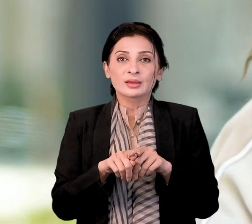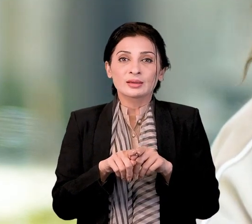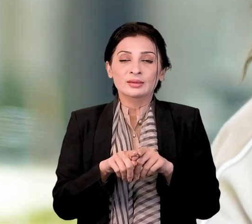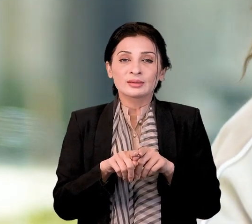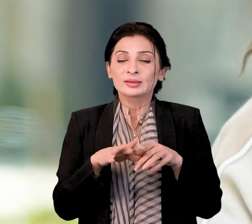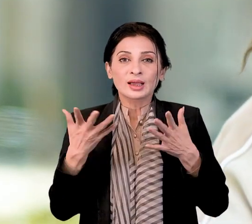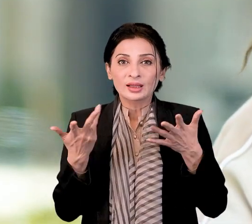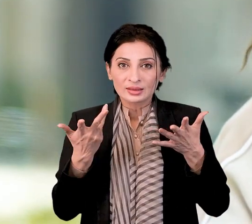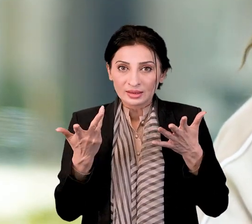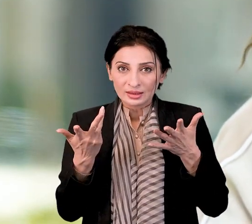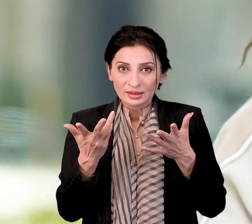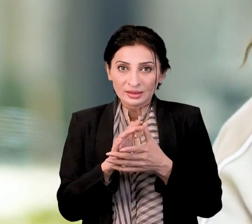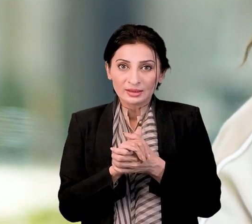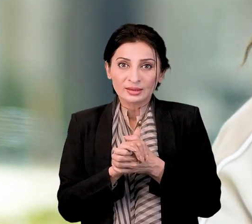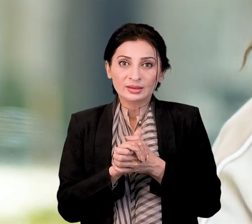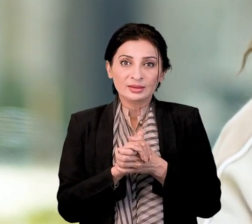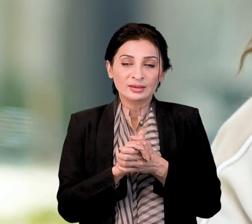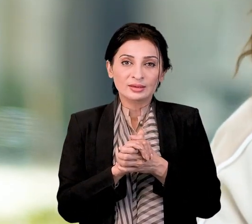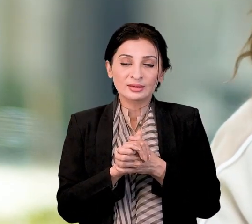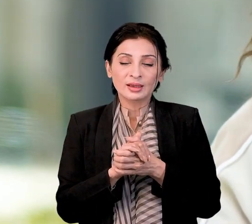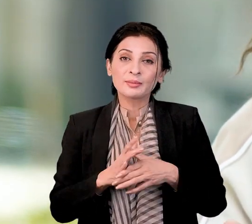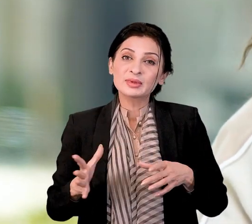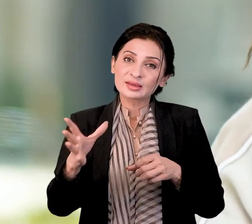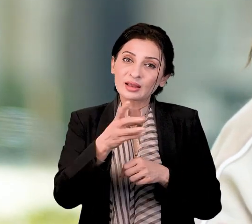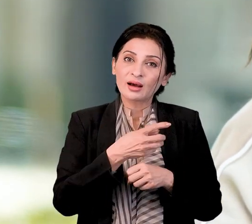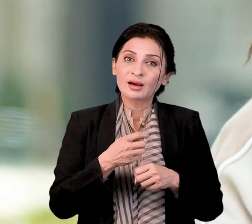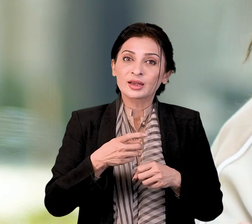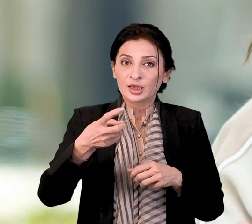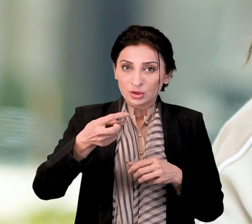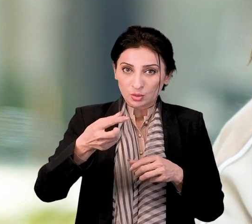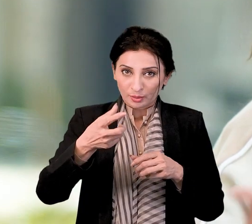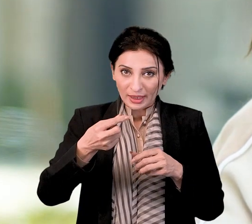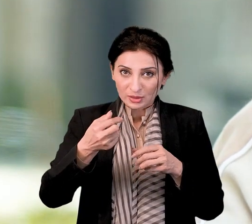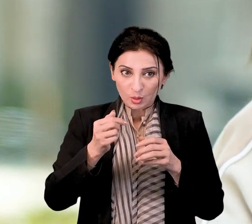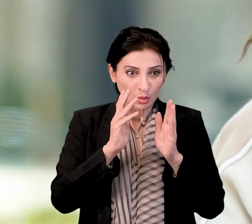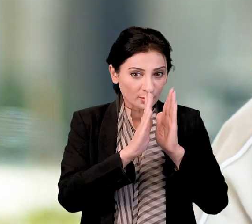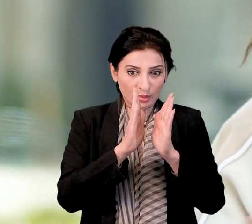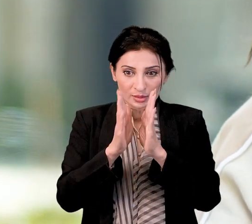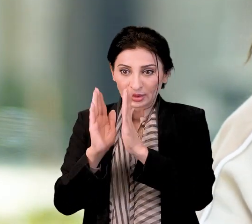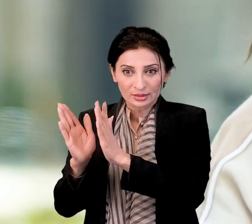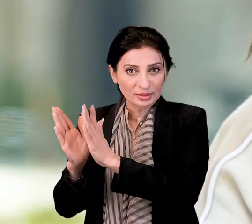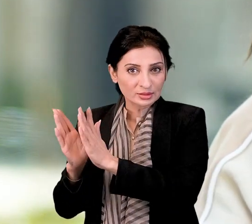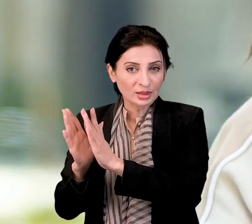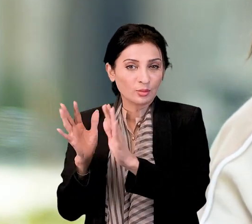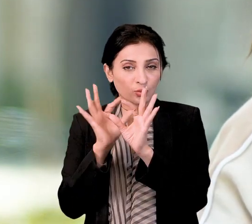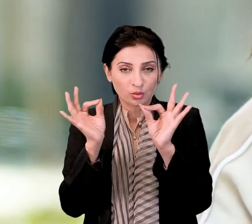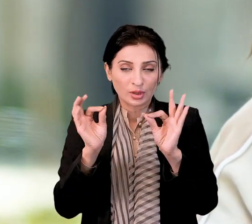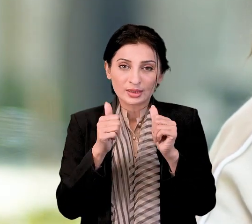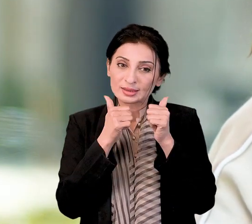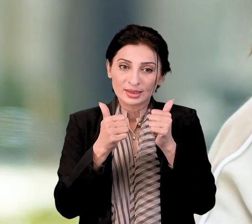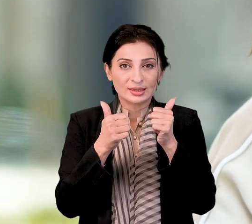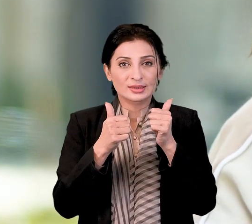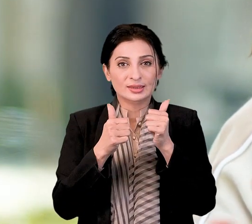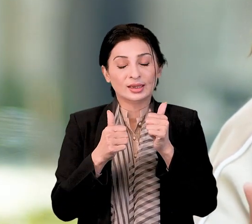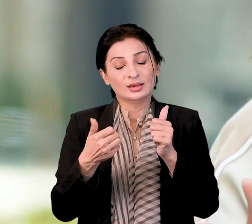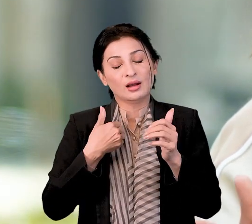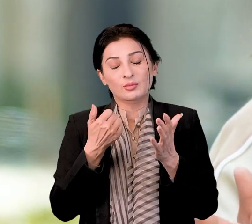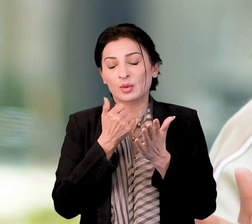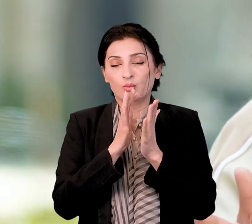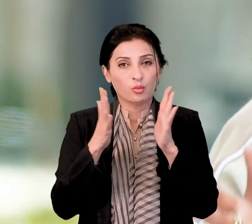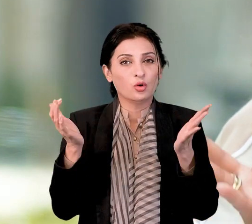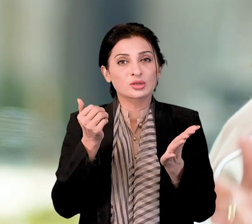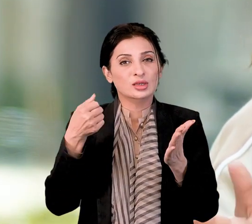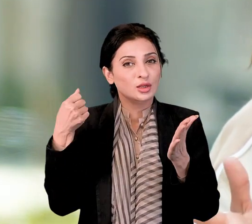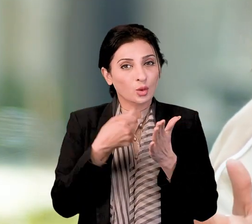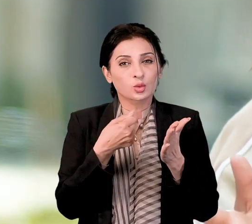of the menu and disturb the customer all over again. We just want us